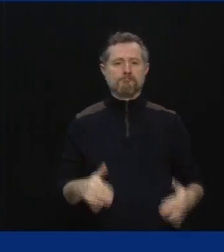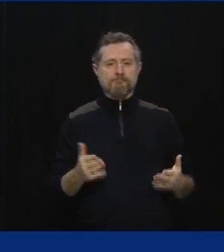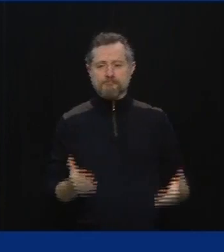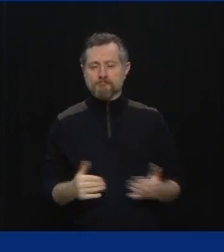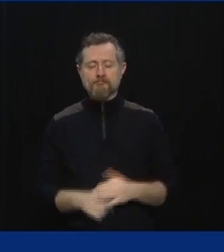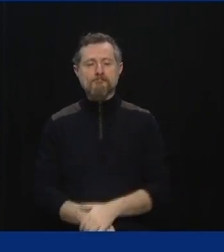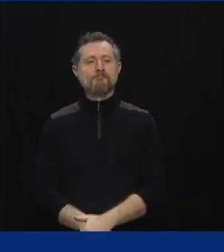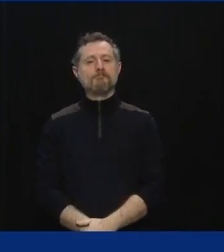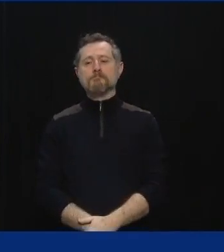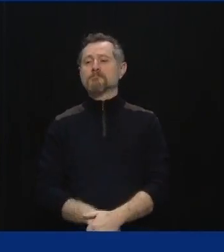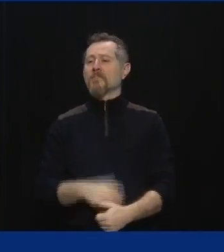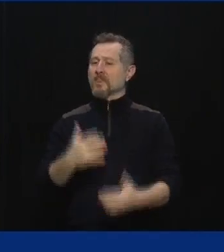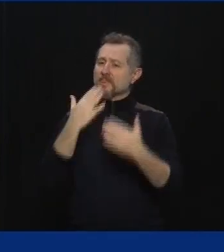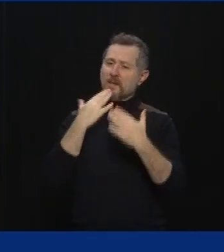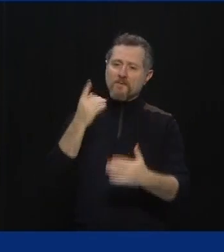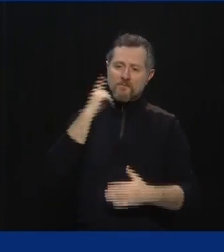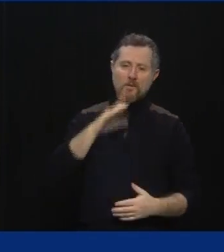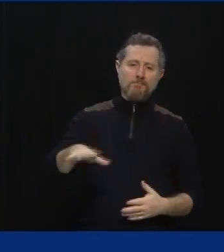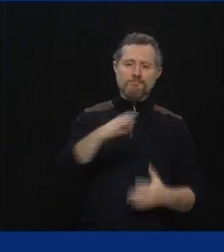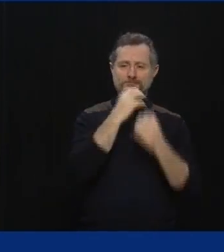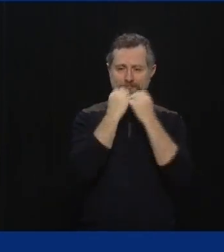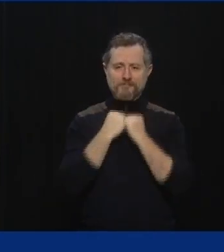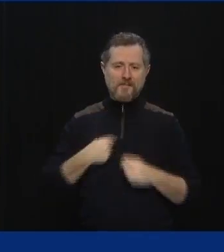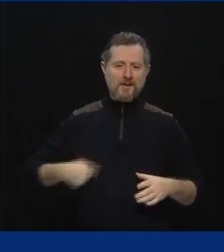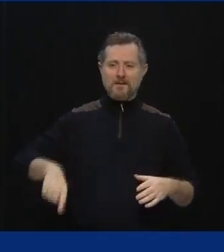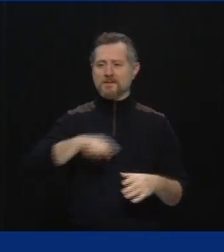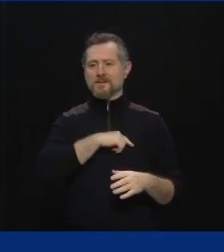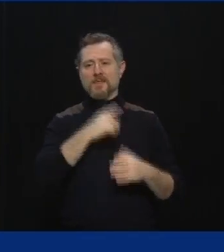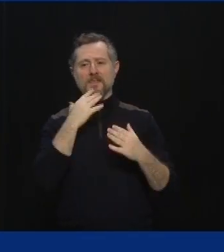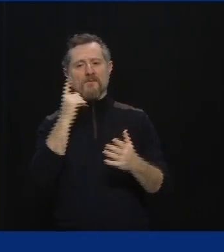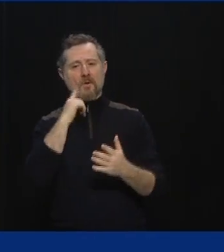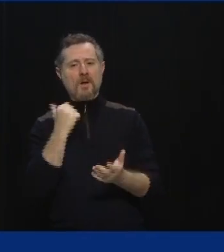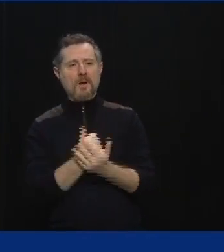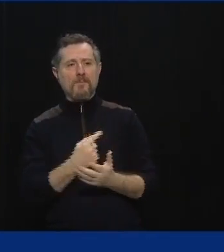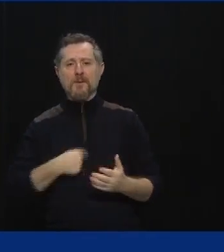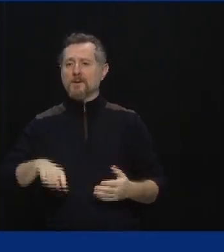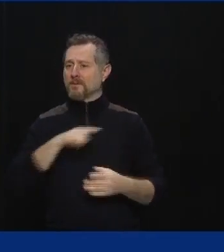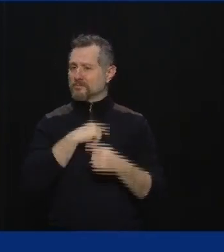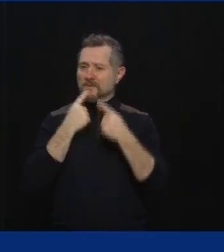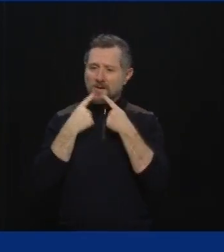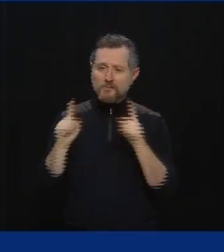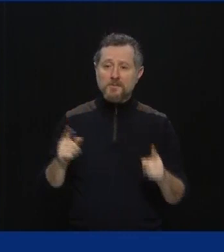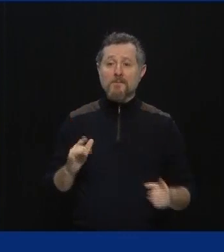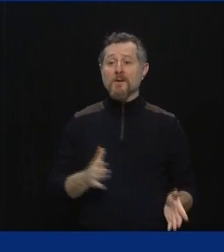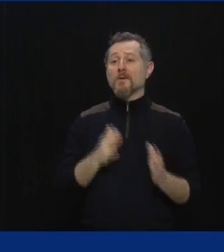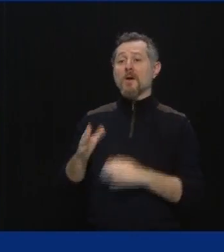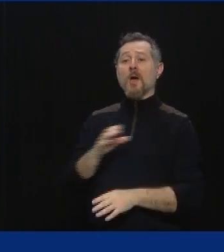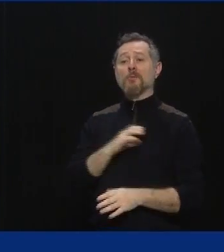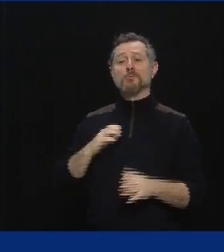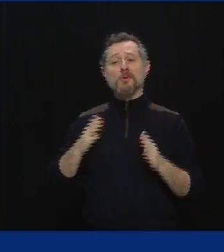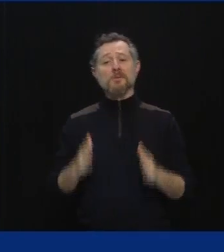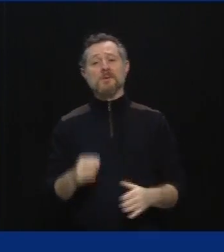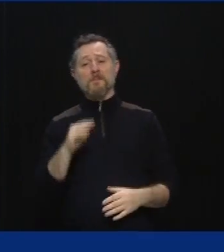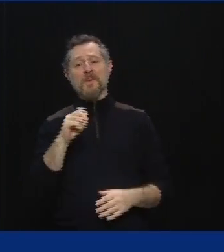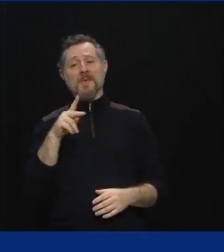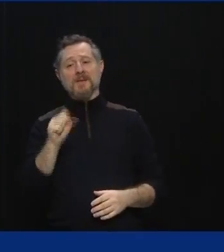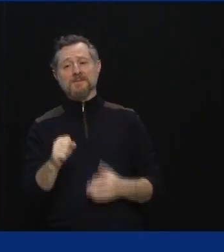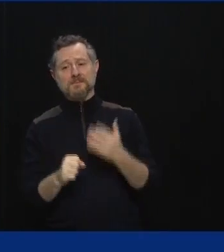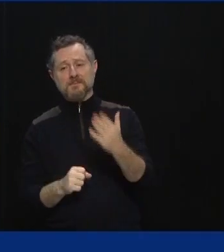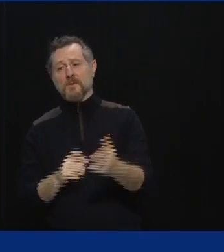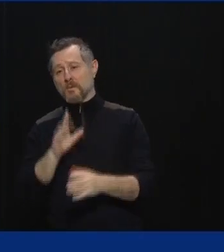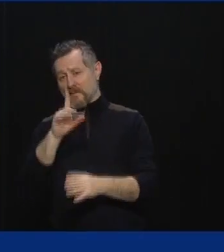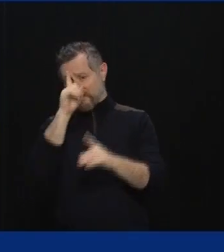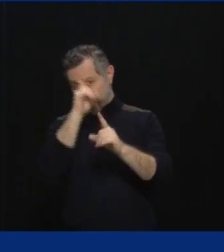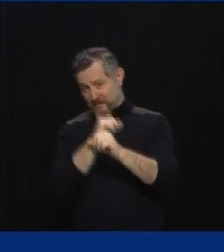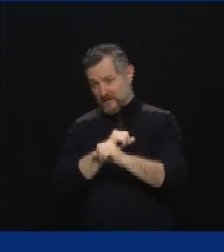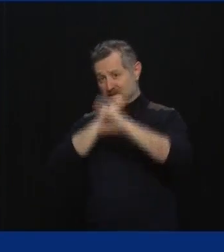you for believing in us, and thank you for helping us get it done. Congressman, your vision and